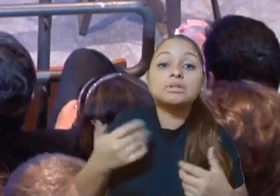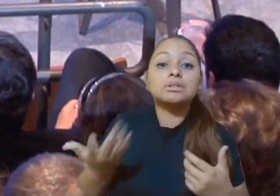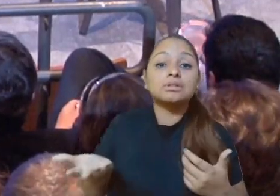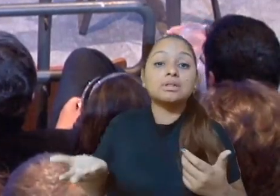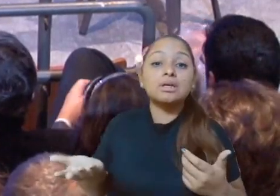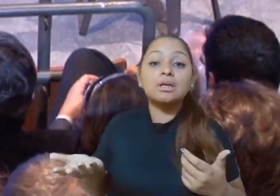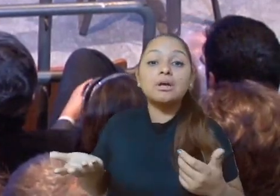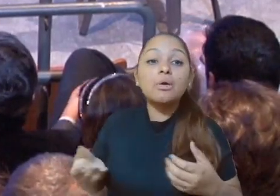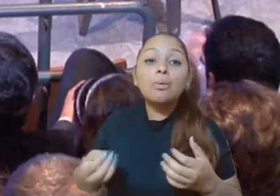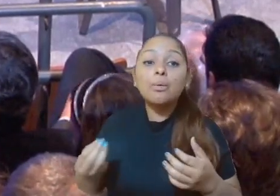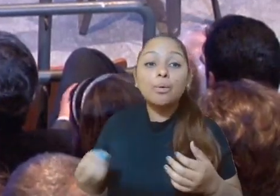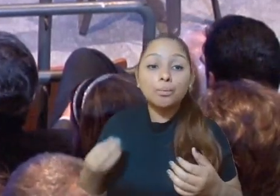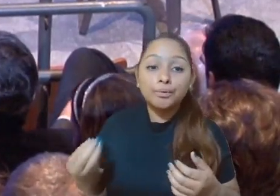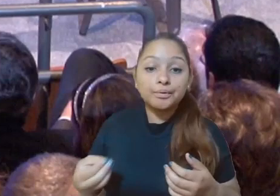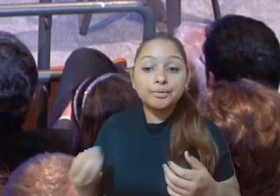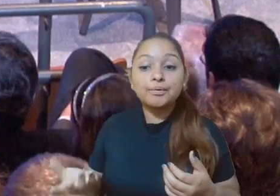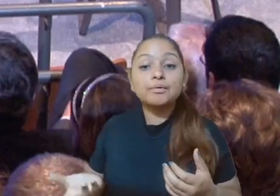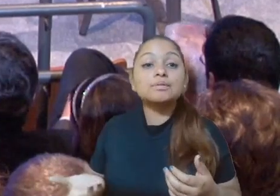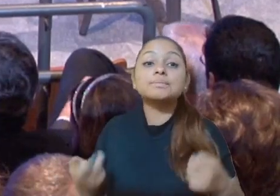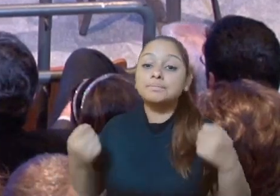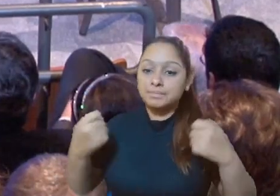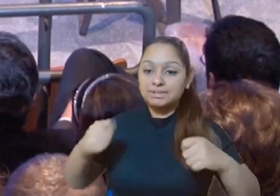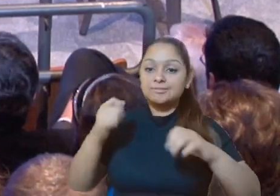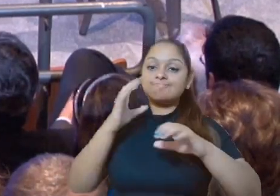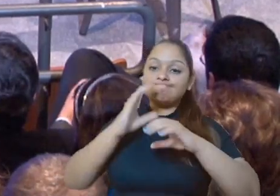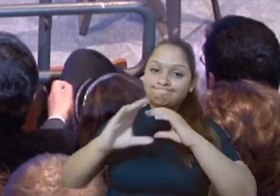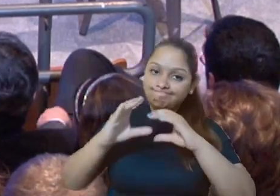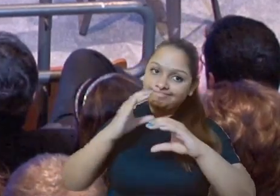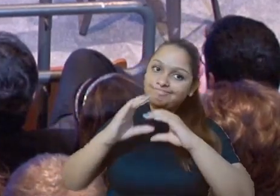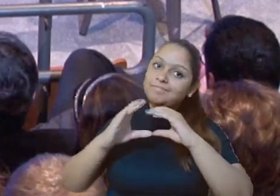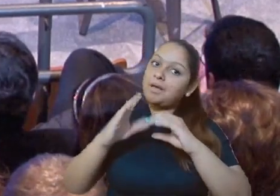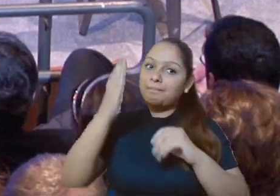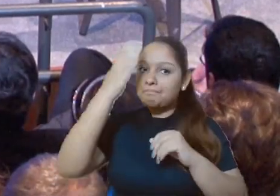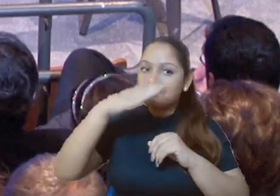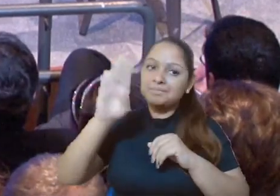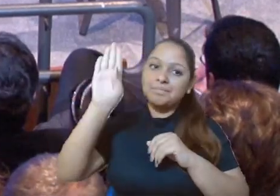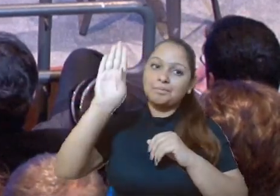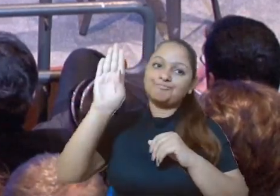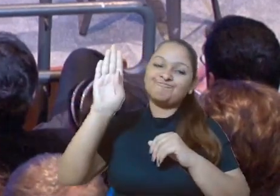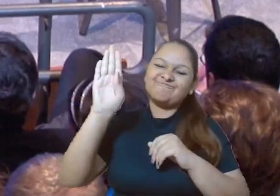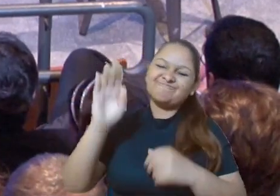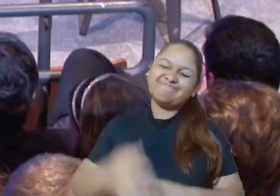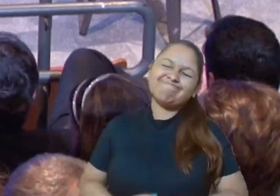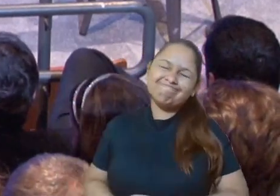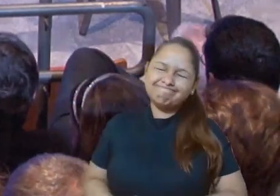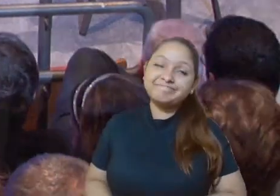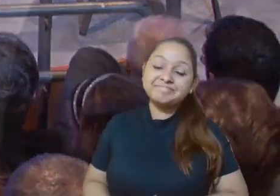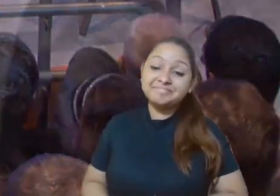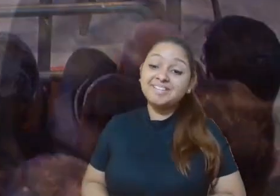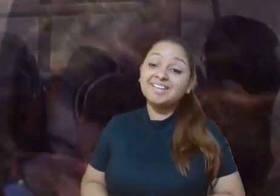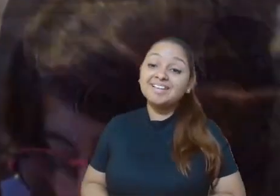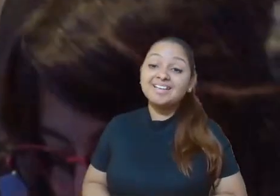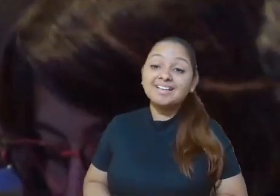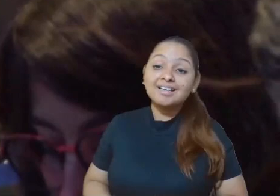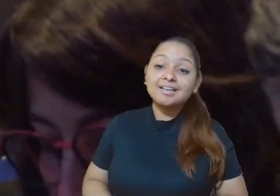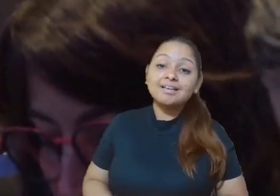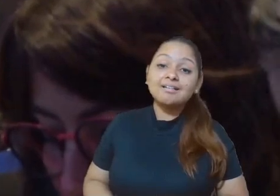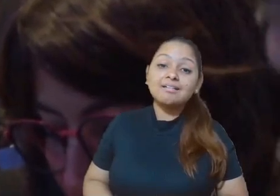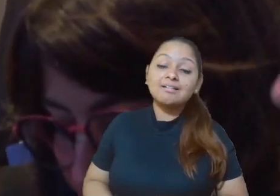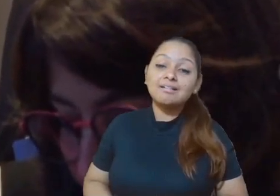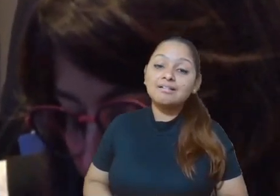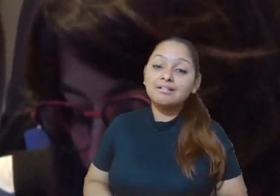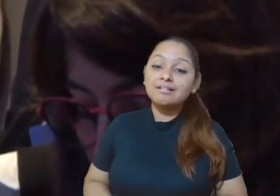wealth and are going to thrive. And I think that communication is the main point. Really good.